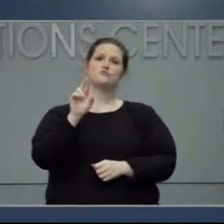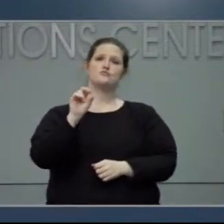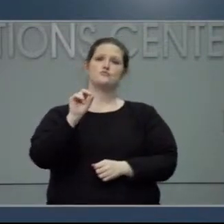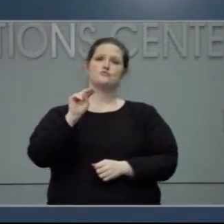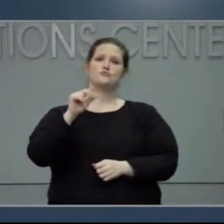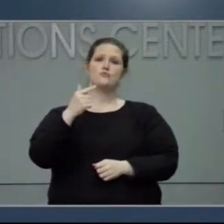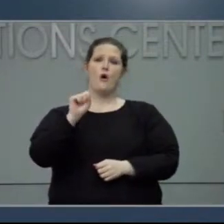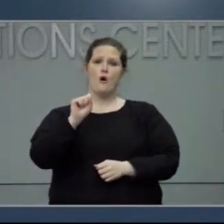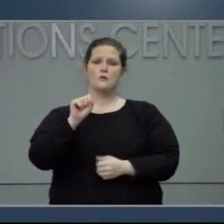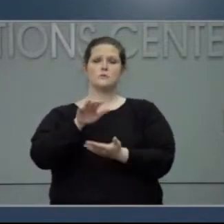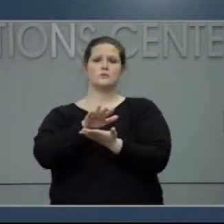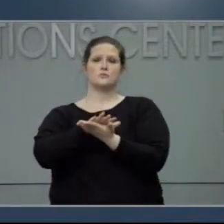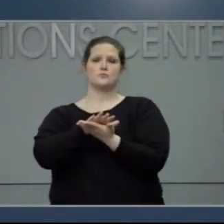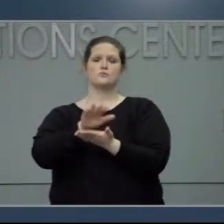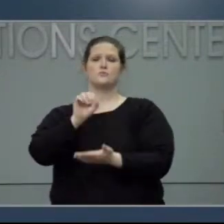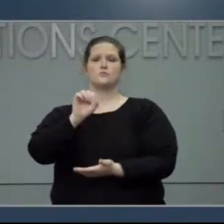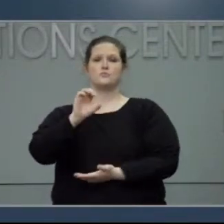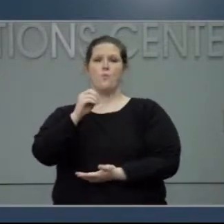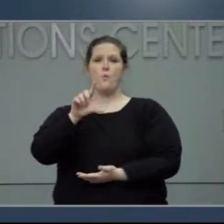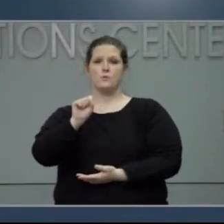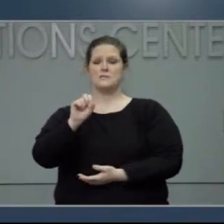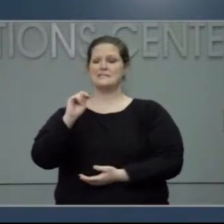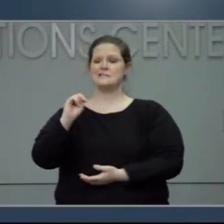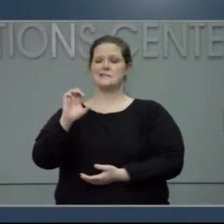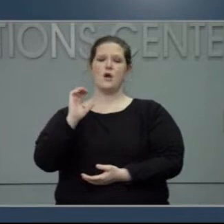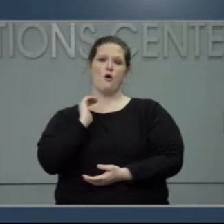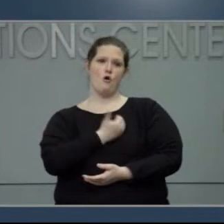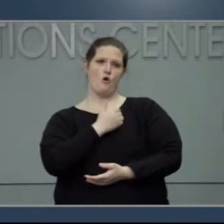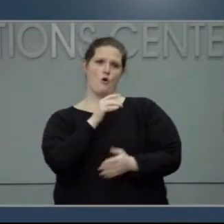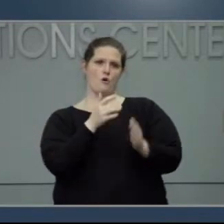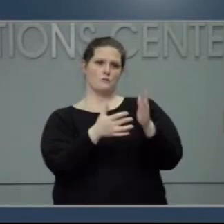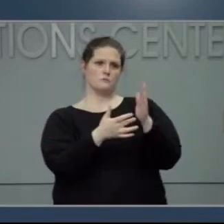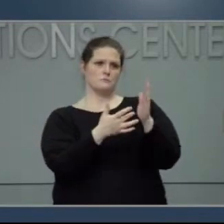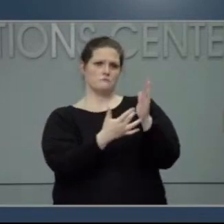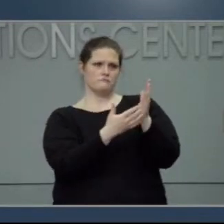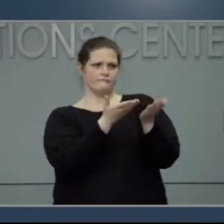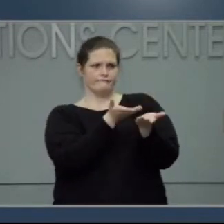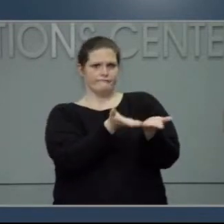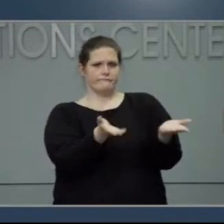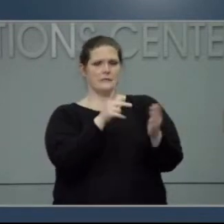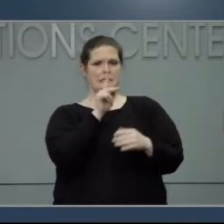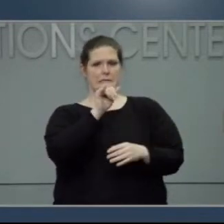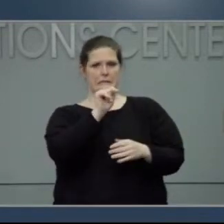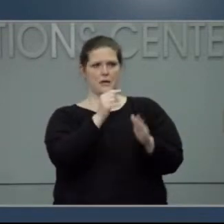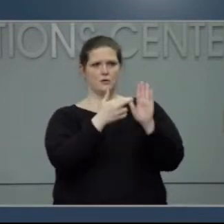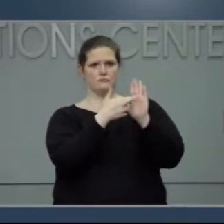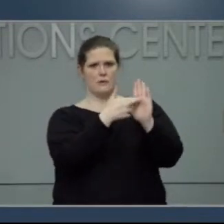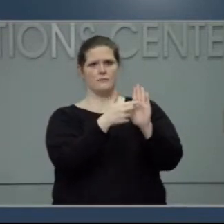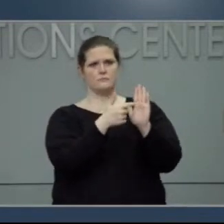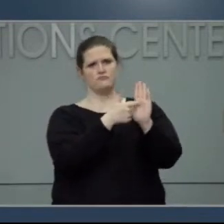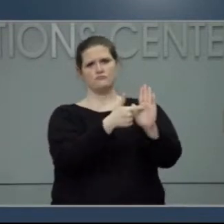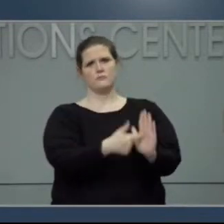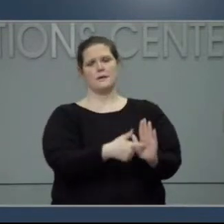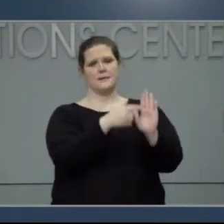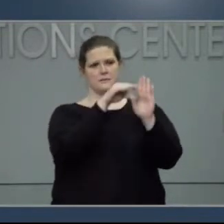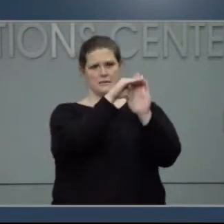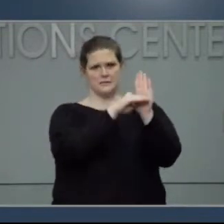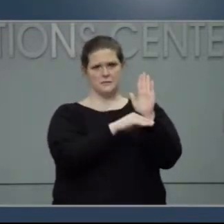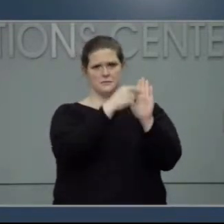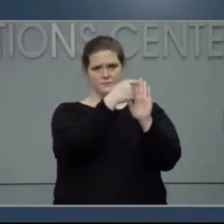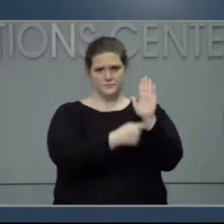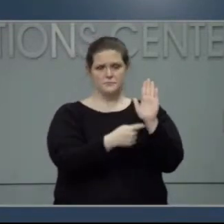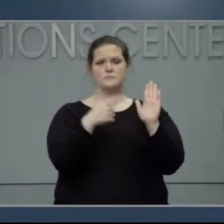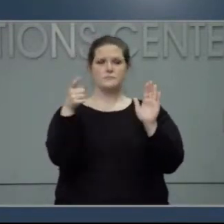This includes wearing masks all the time and cleaning of high traffic areas. Schools are highly encouraged to conduct